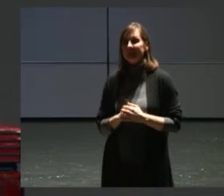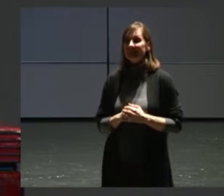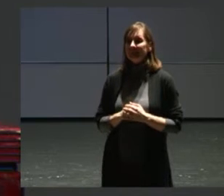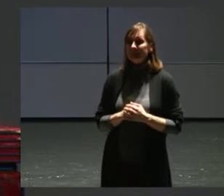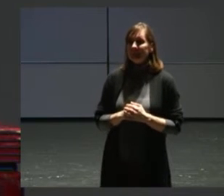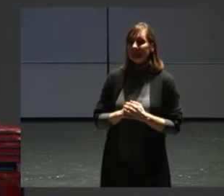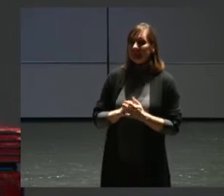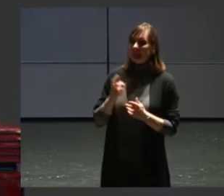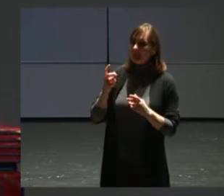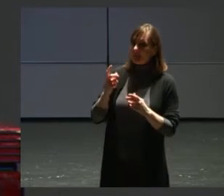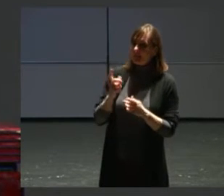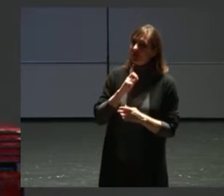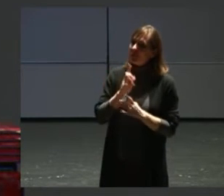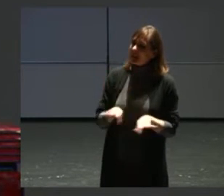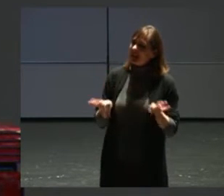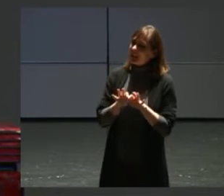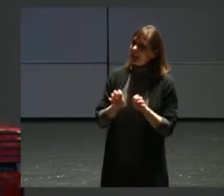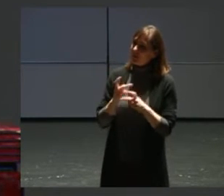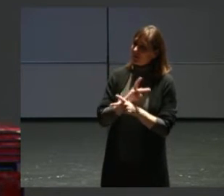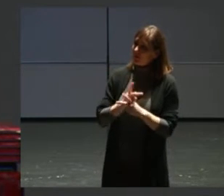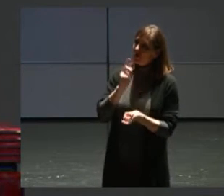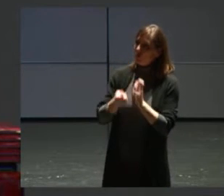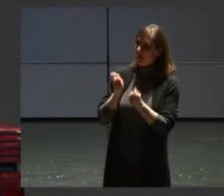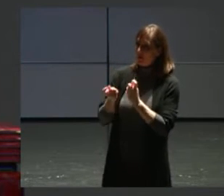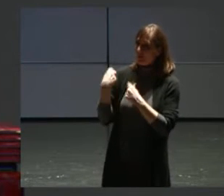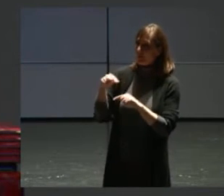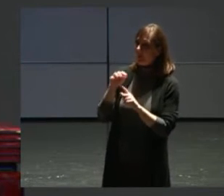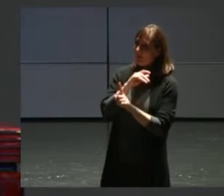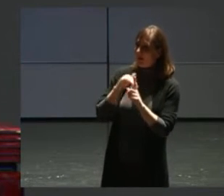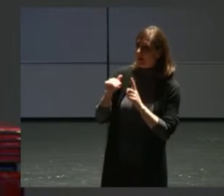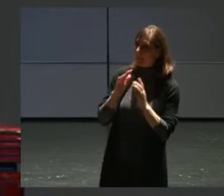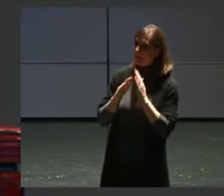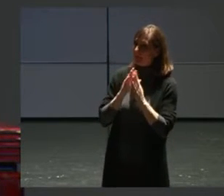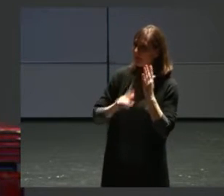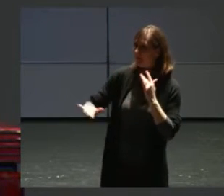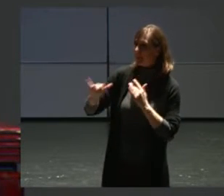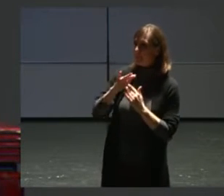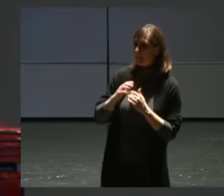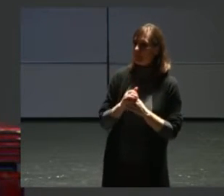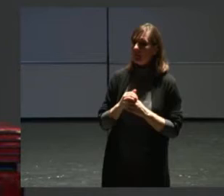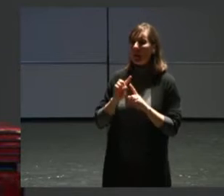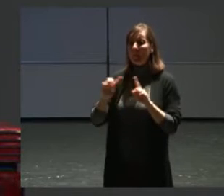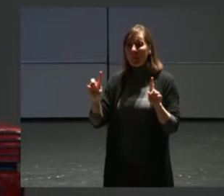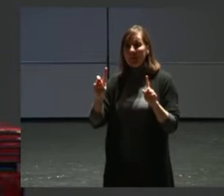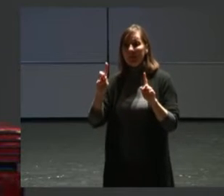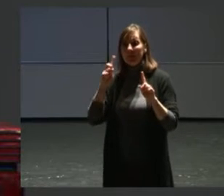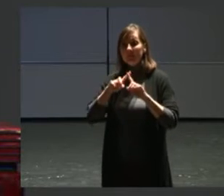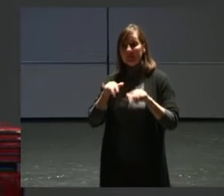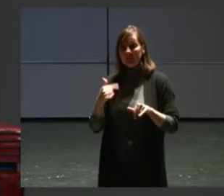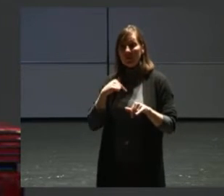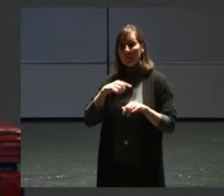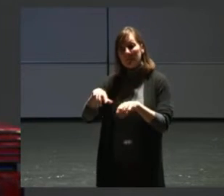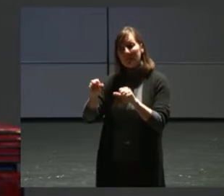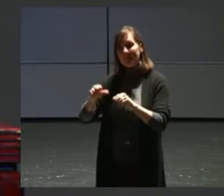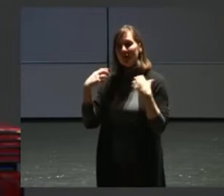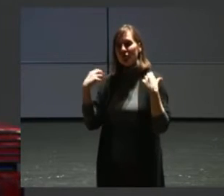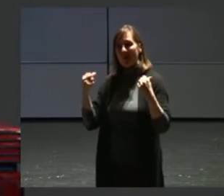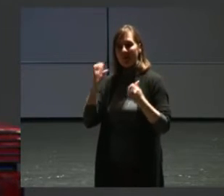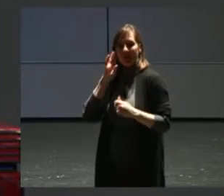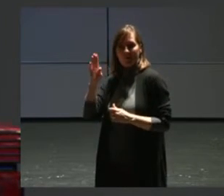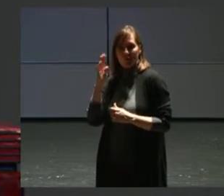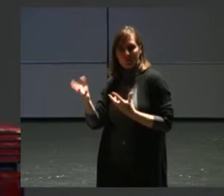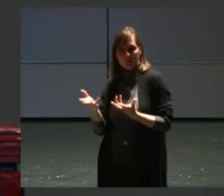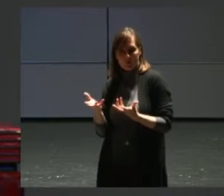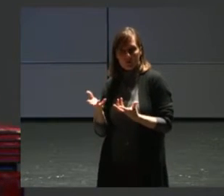But we also, while we'll be different, can shape a strong future. And that's what really the goals have been about. How do we best position